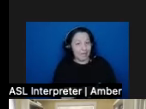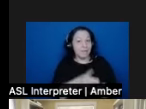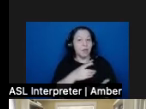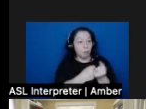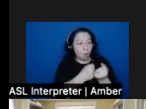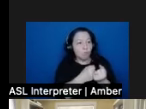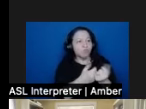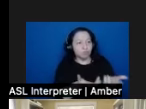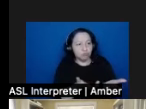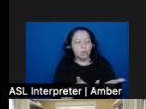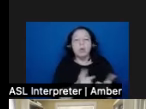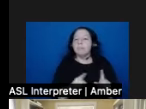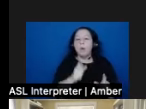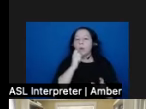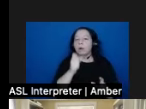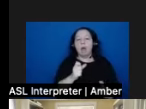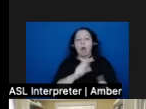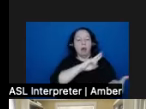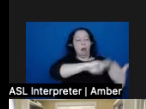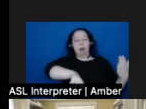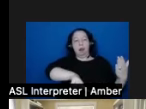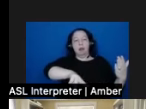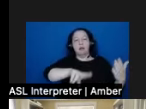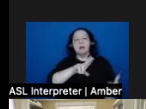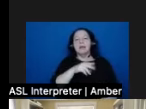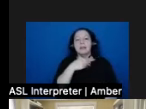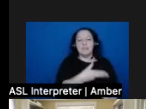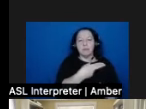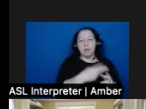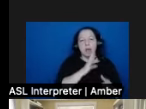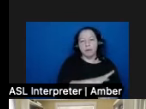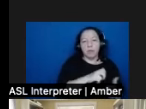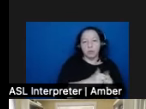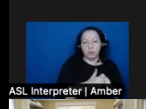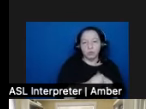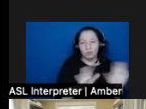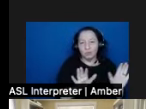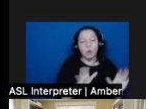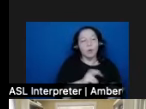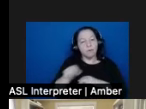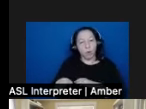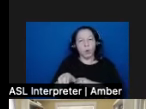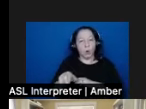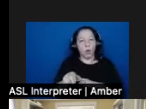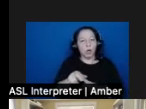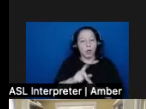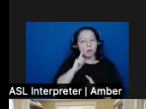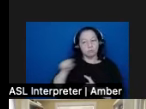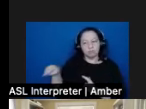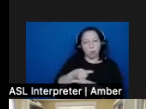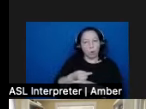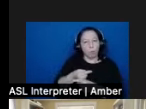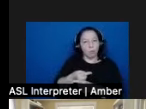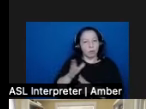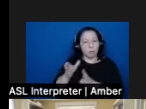those diagnoses. We're getting them referred on to the folks that they need to get that professional support. And we're really there to